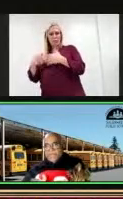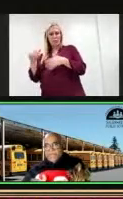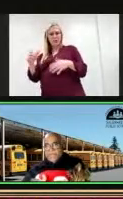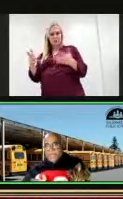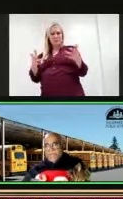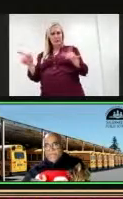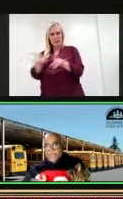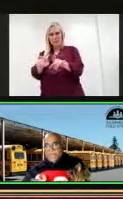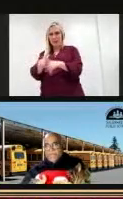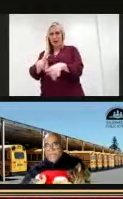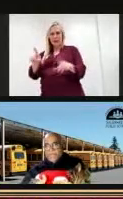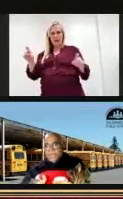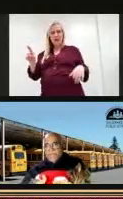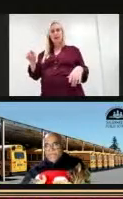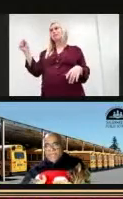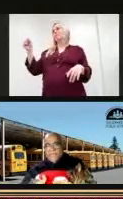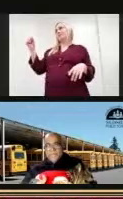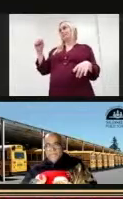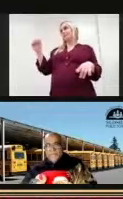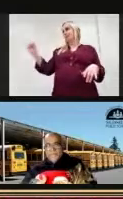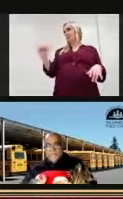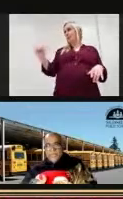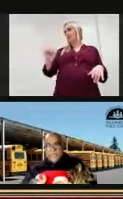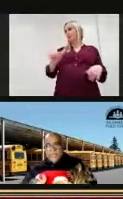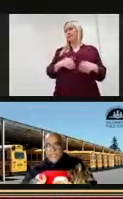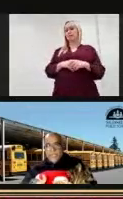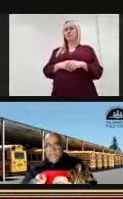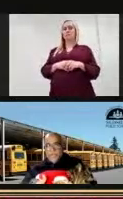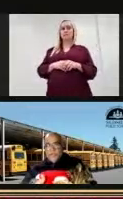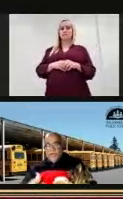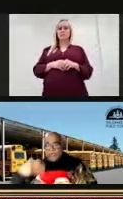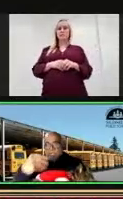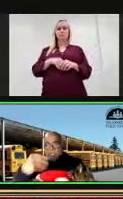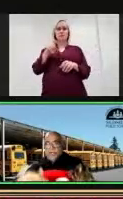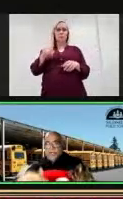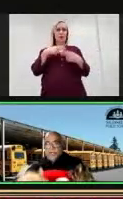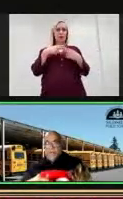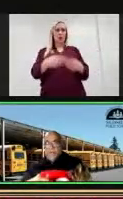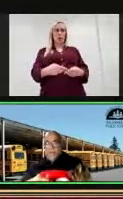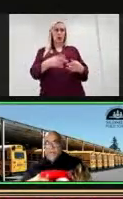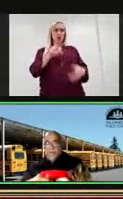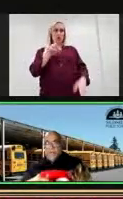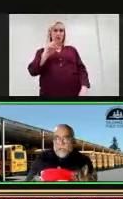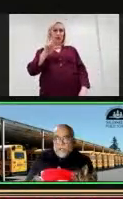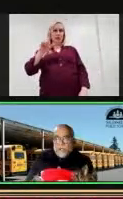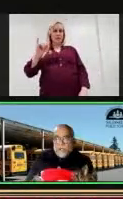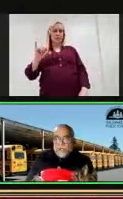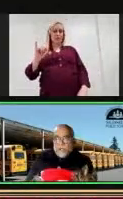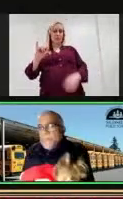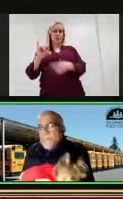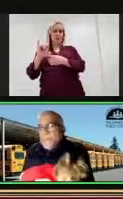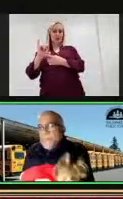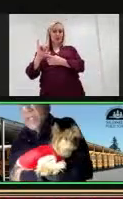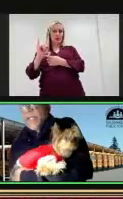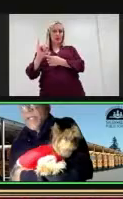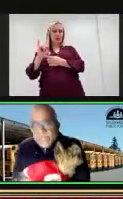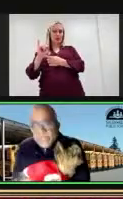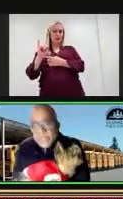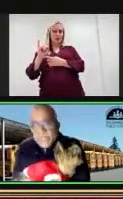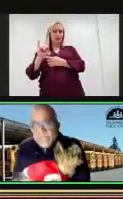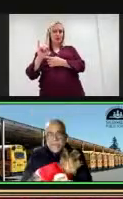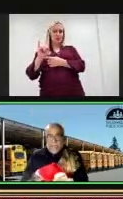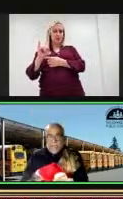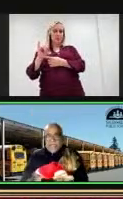immersion program expansion? Yes. Okay, do you think we should call it out, as because that was a model that in the